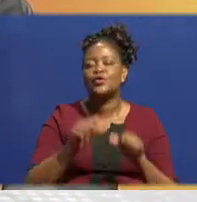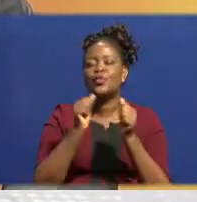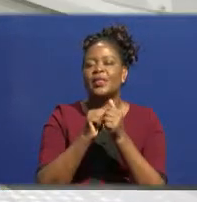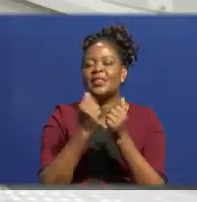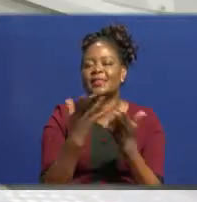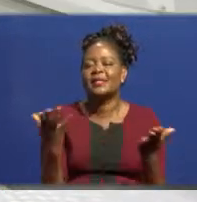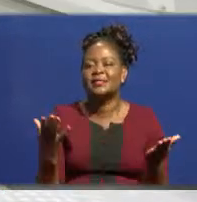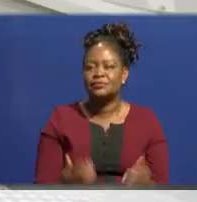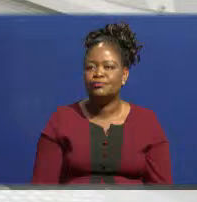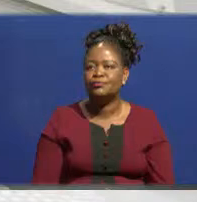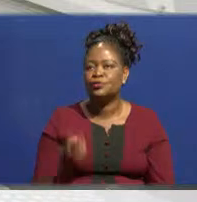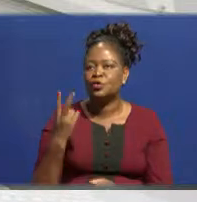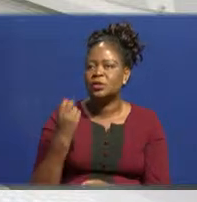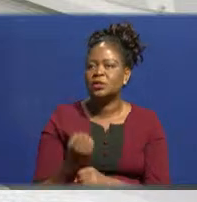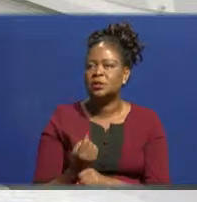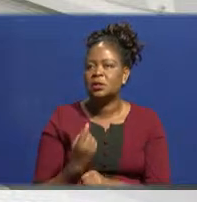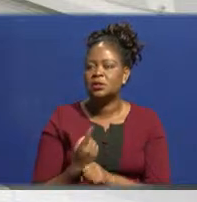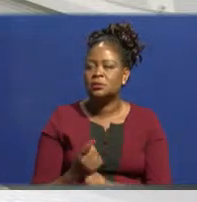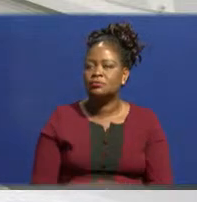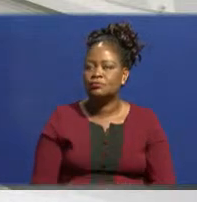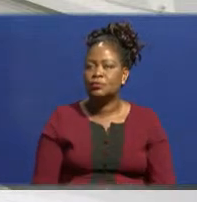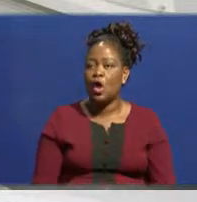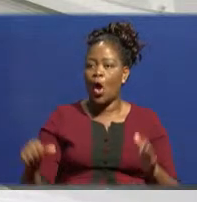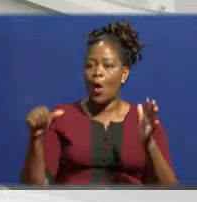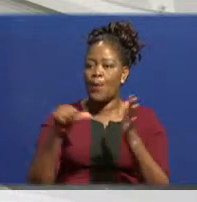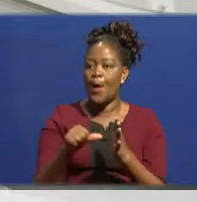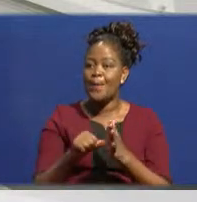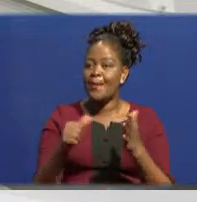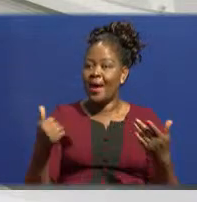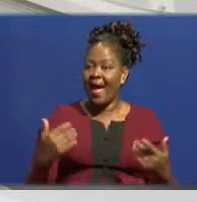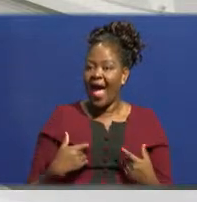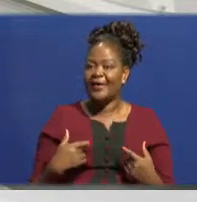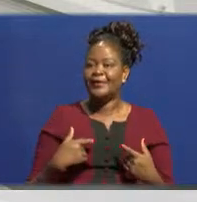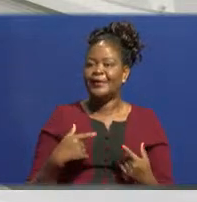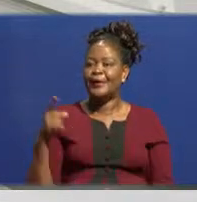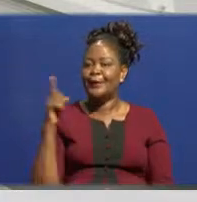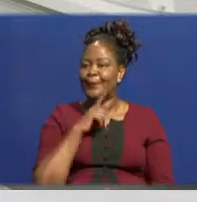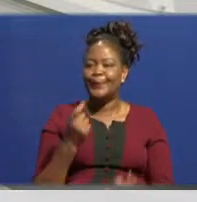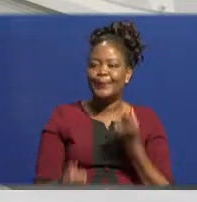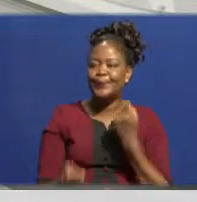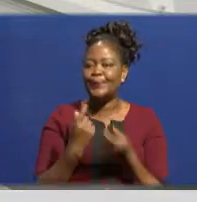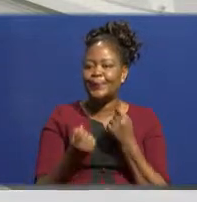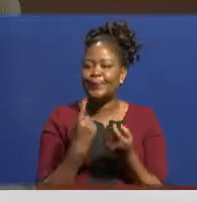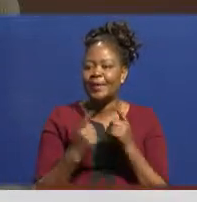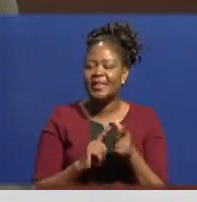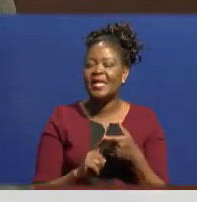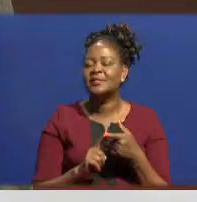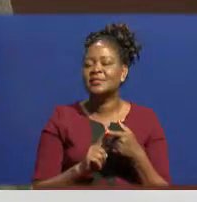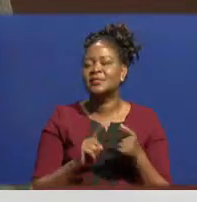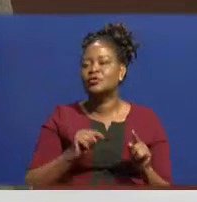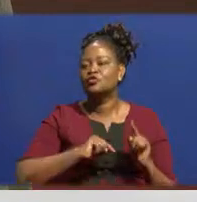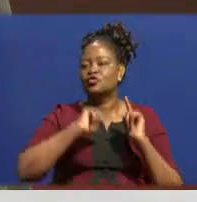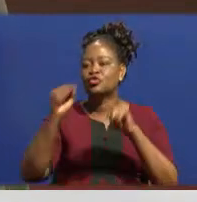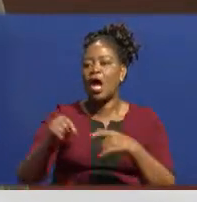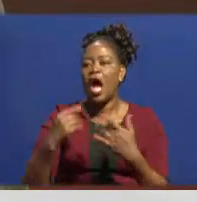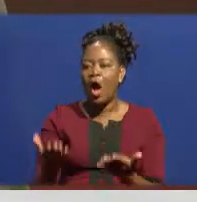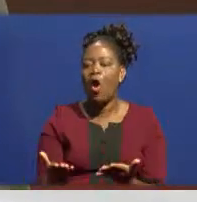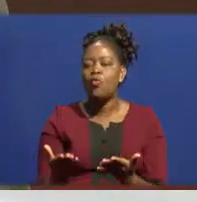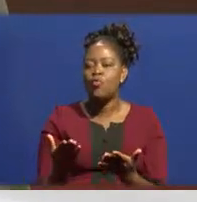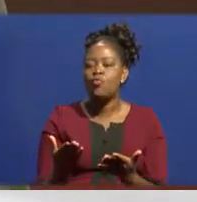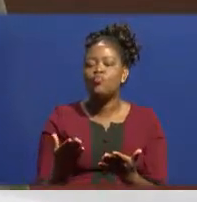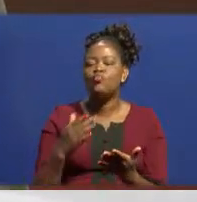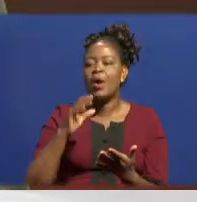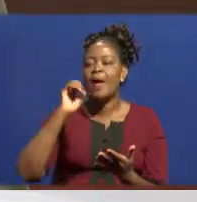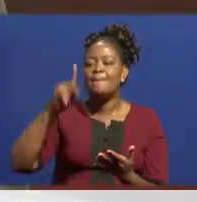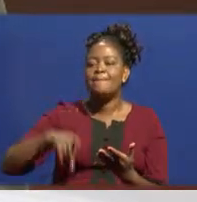20 seconds kindly. We are in crisis. Yes. We have been taken there by our members of parliament.